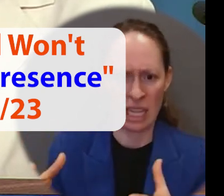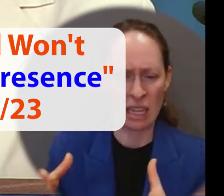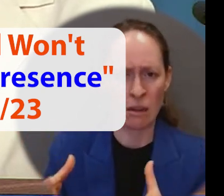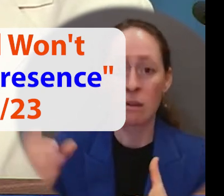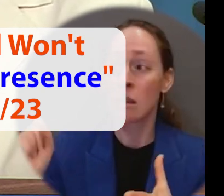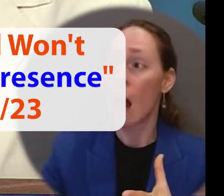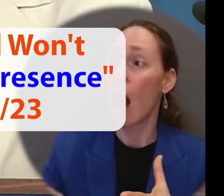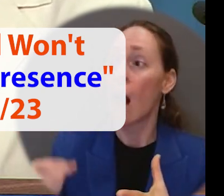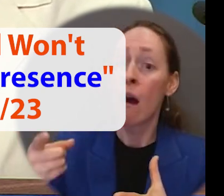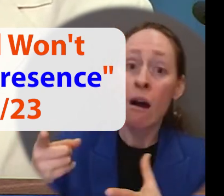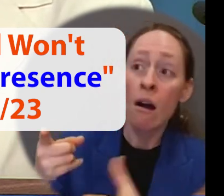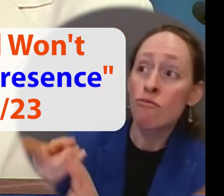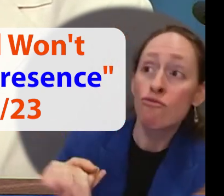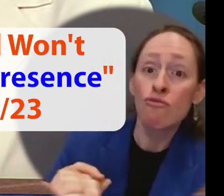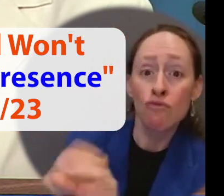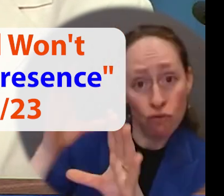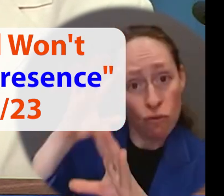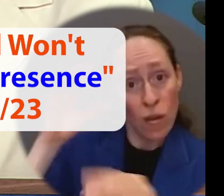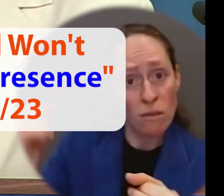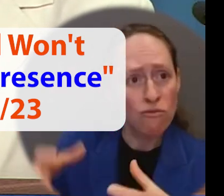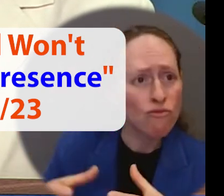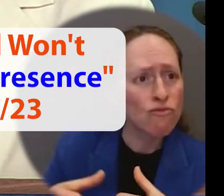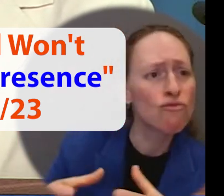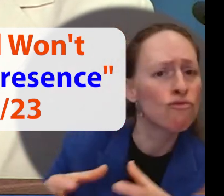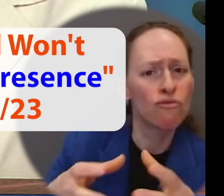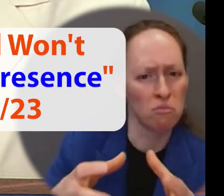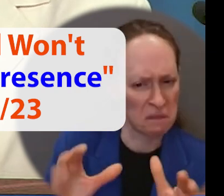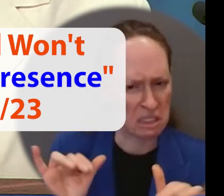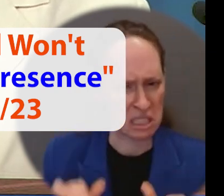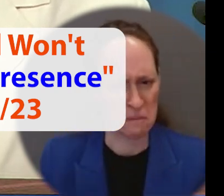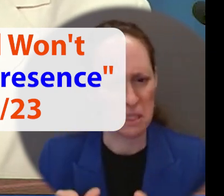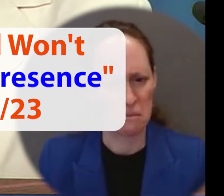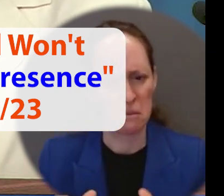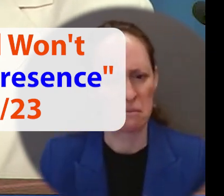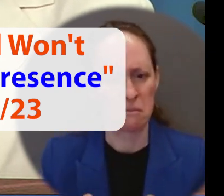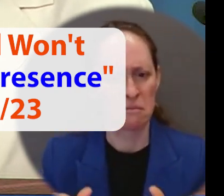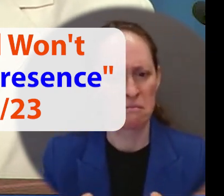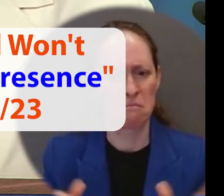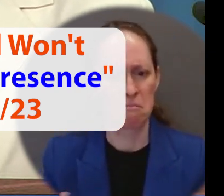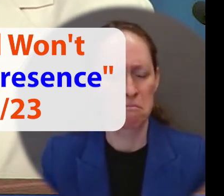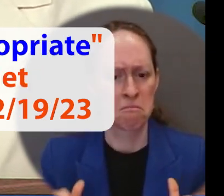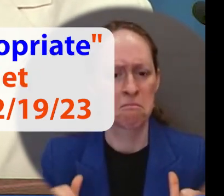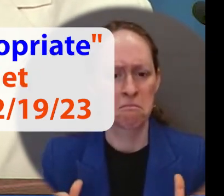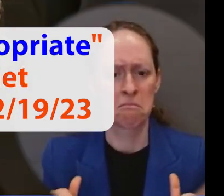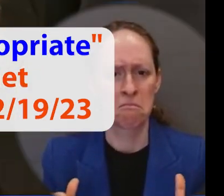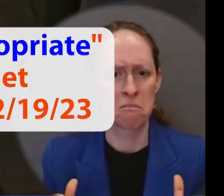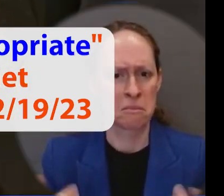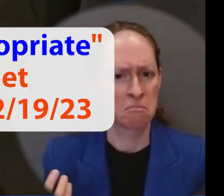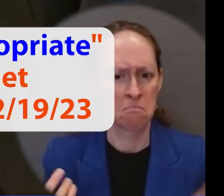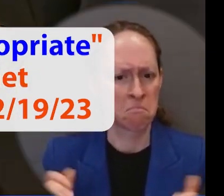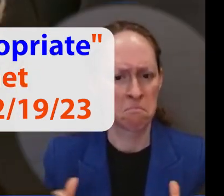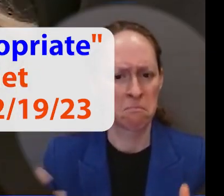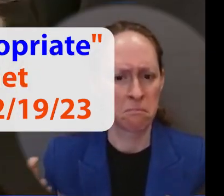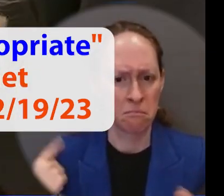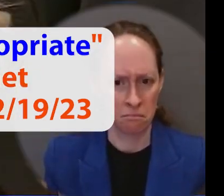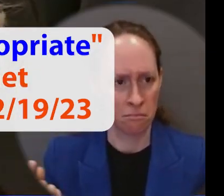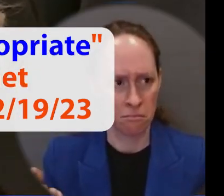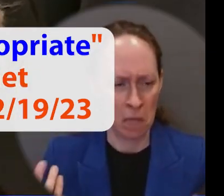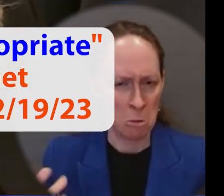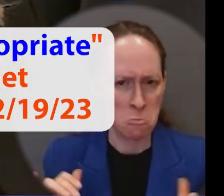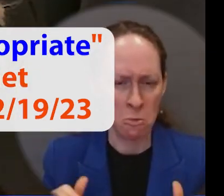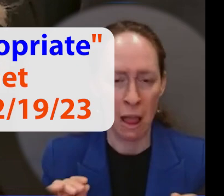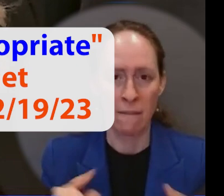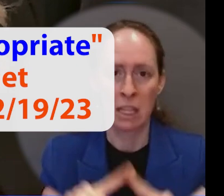president. And so it's not something that we have done or we would be doing moving forward. The reason I ask is just the legal trouble